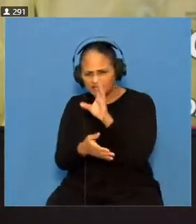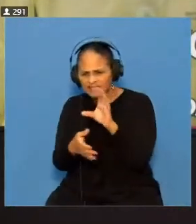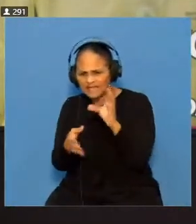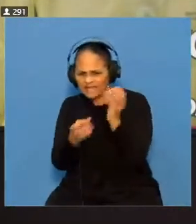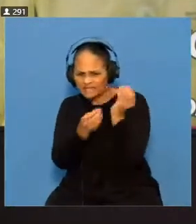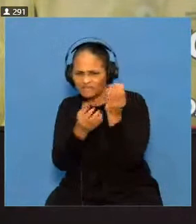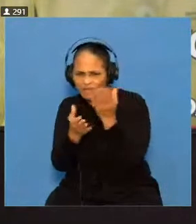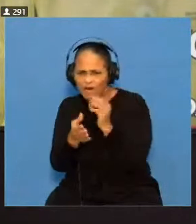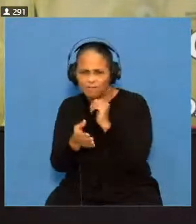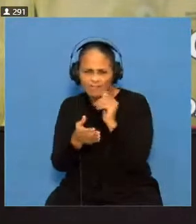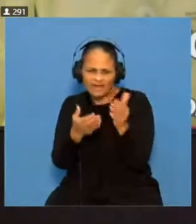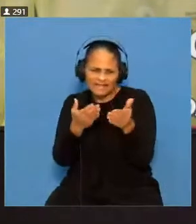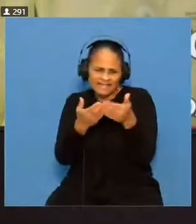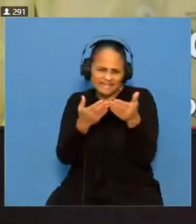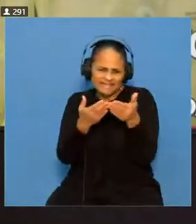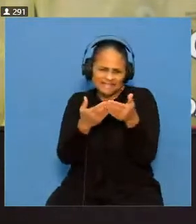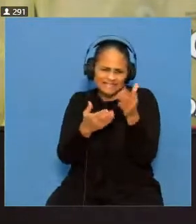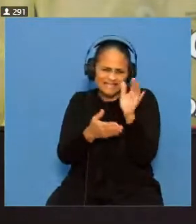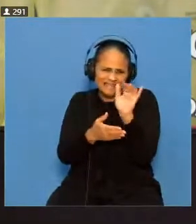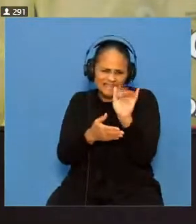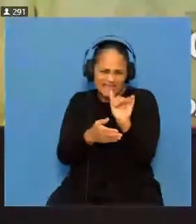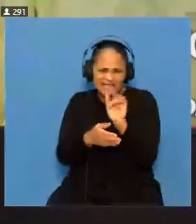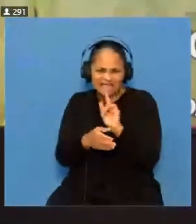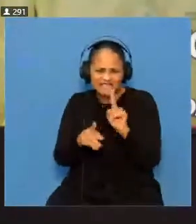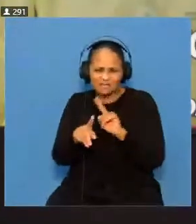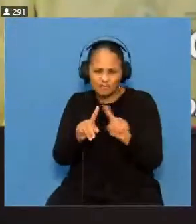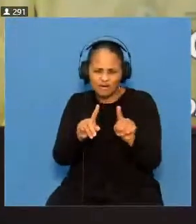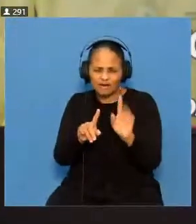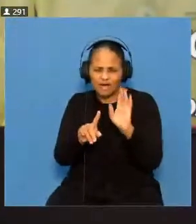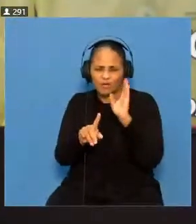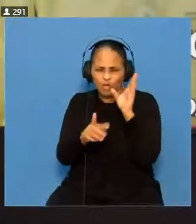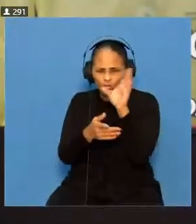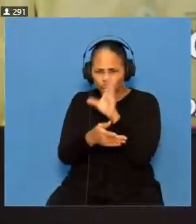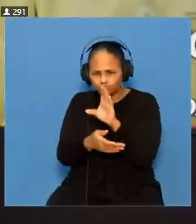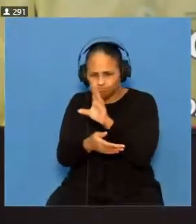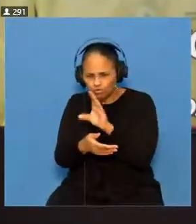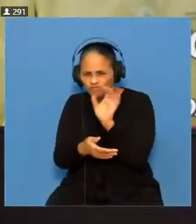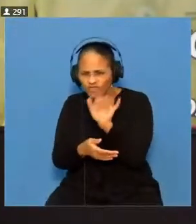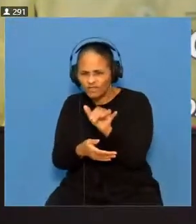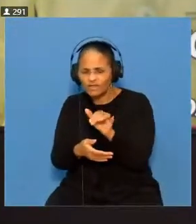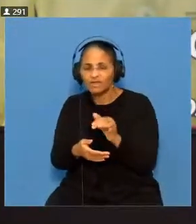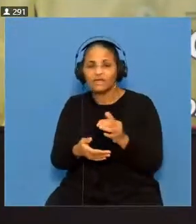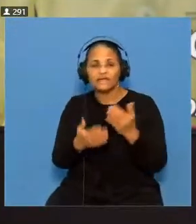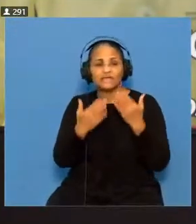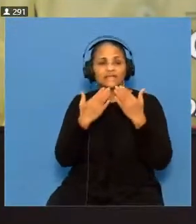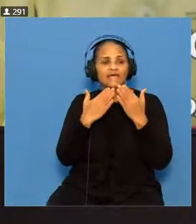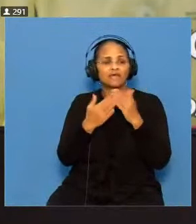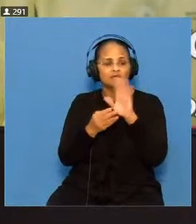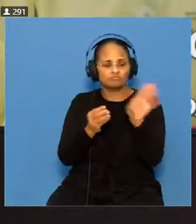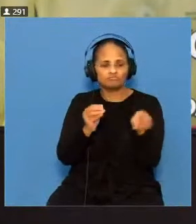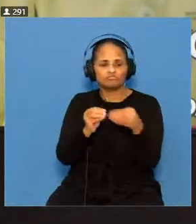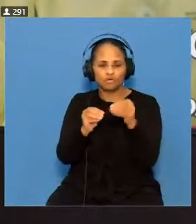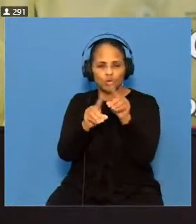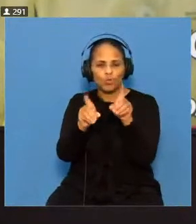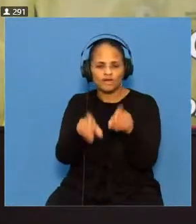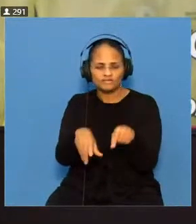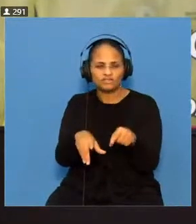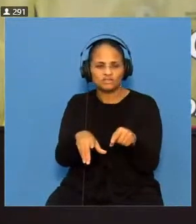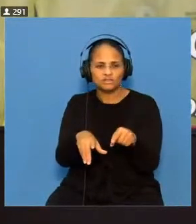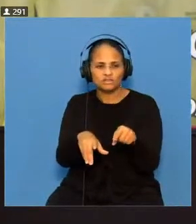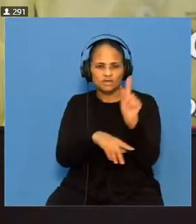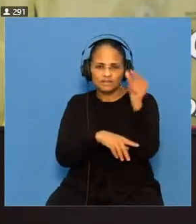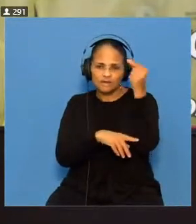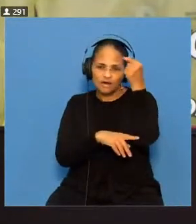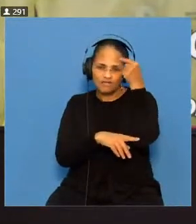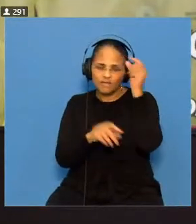easy quantifiable that is, but let me find out for you and I'll get back to you. Thank you very much. And my subsequent question to that was actually if the government could